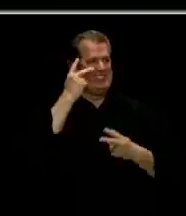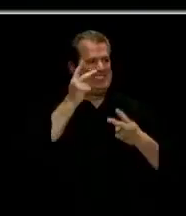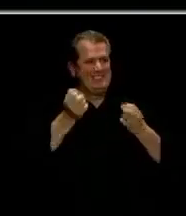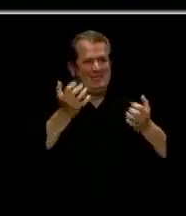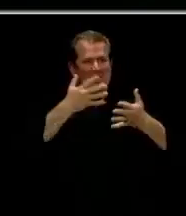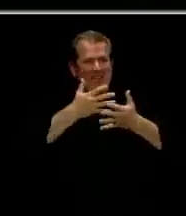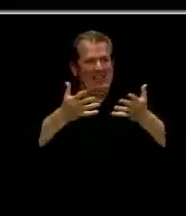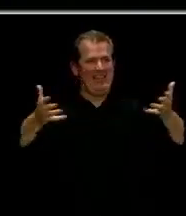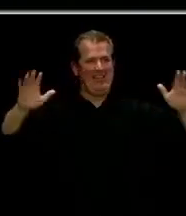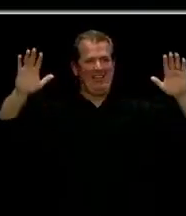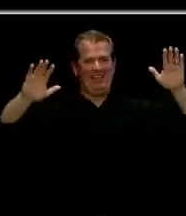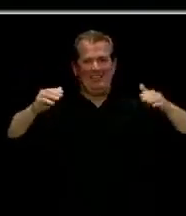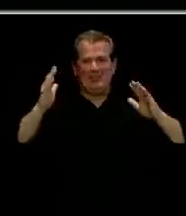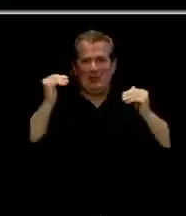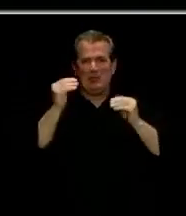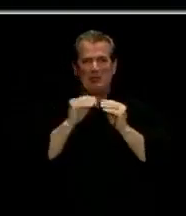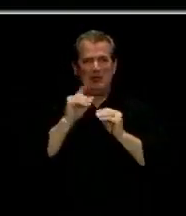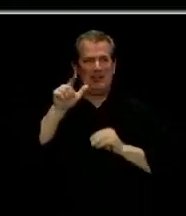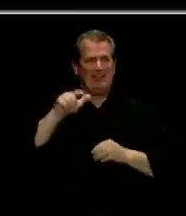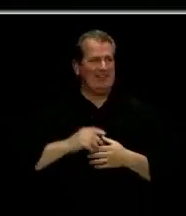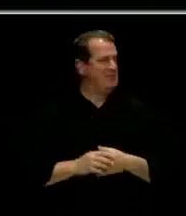so many hands there. I hope to see more.